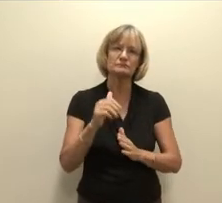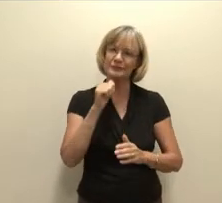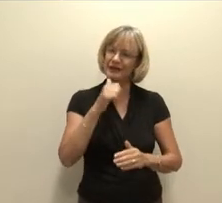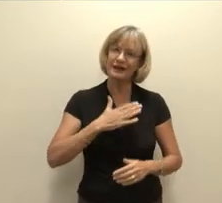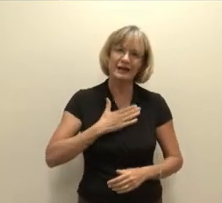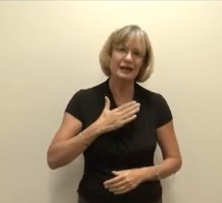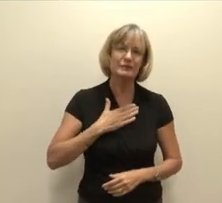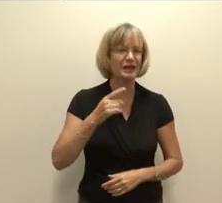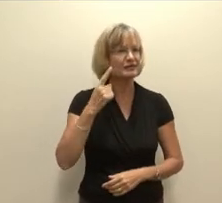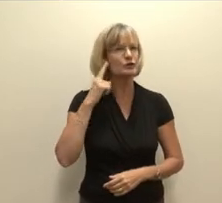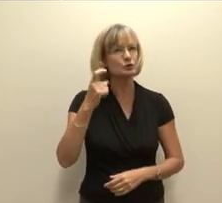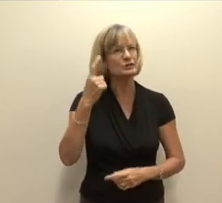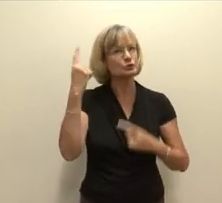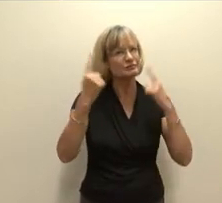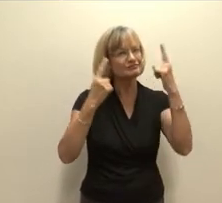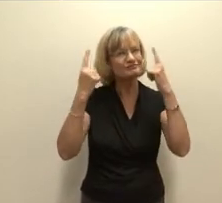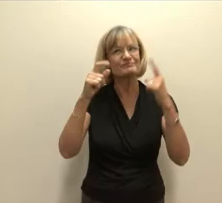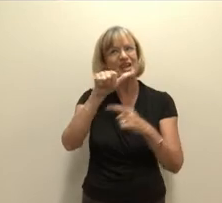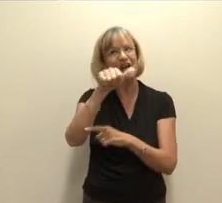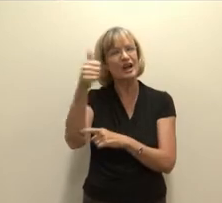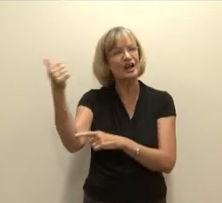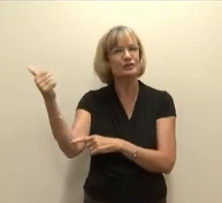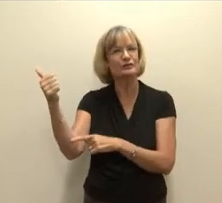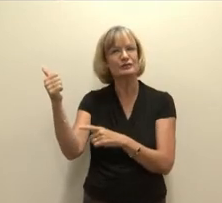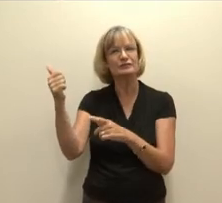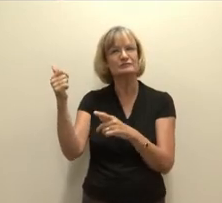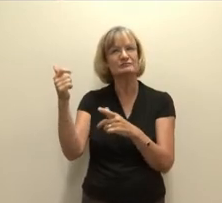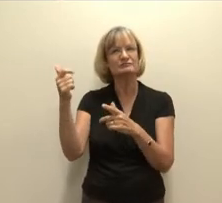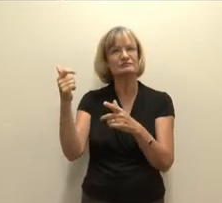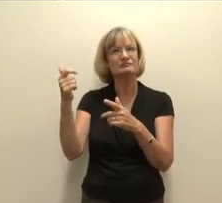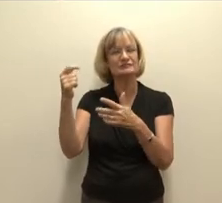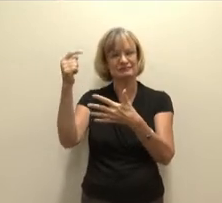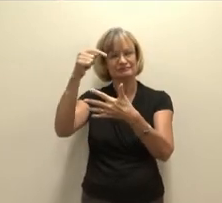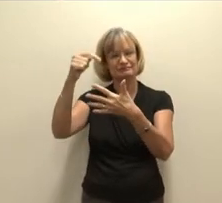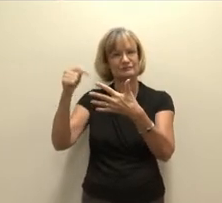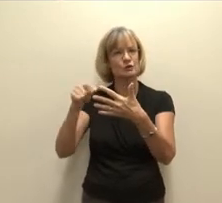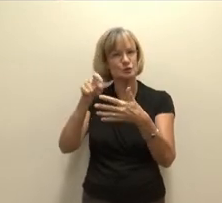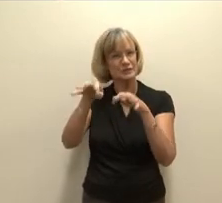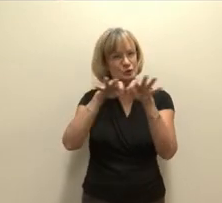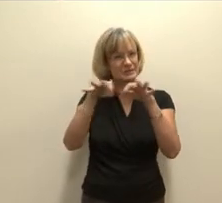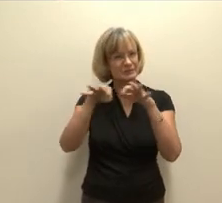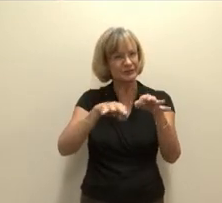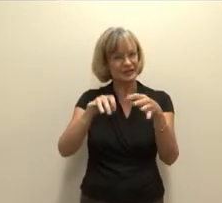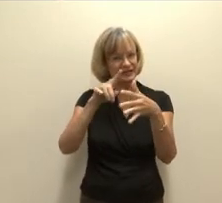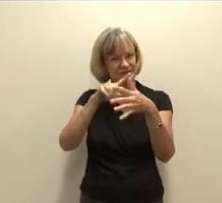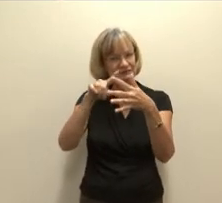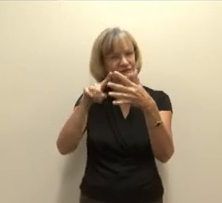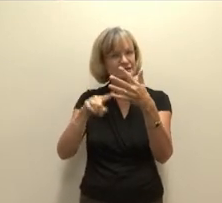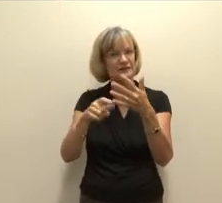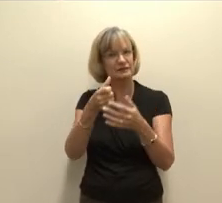need to be made. Other things need to be explained. I mean,